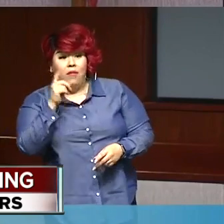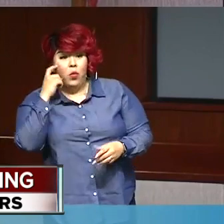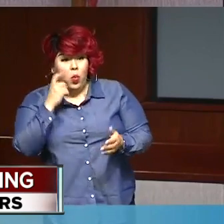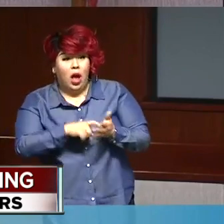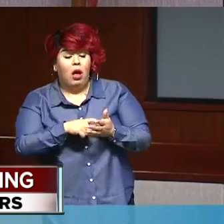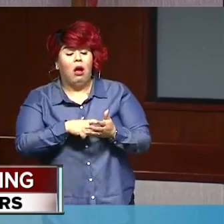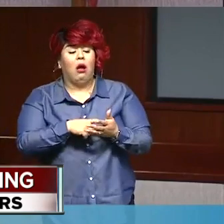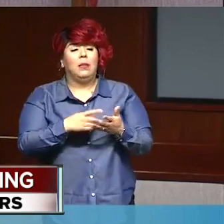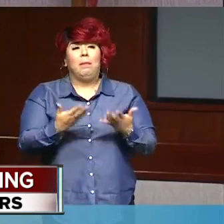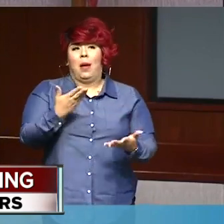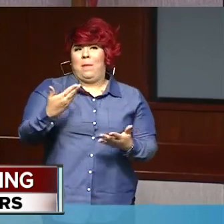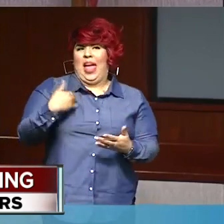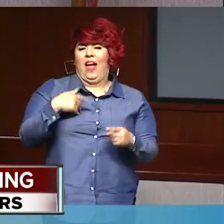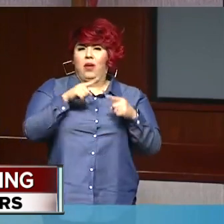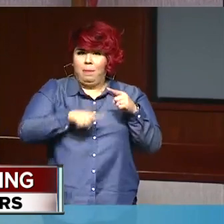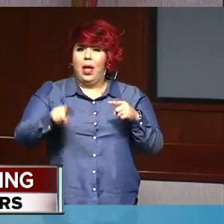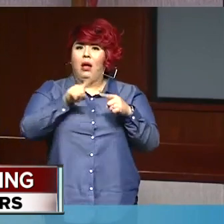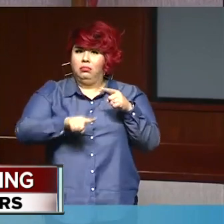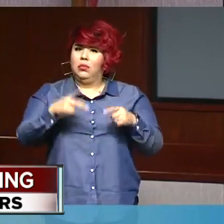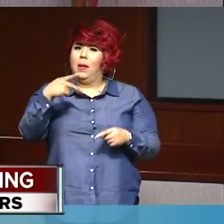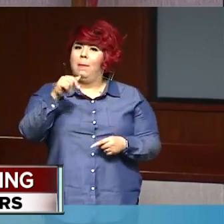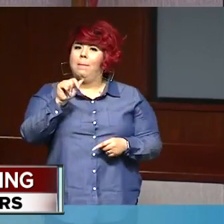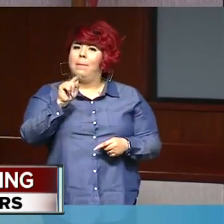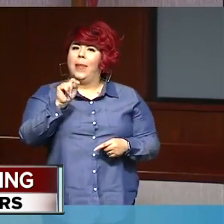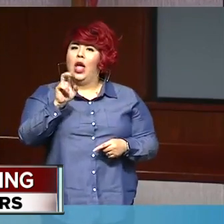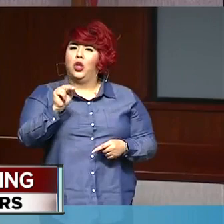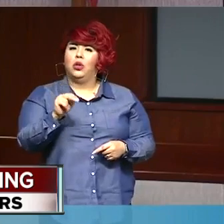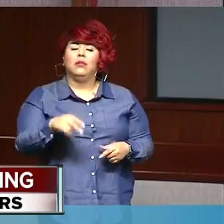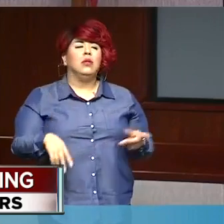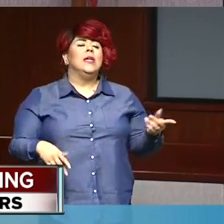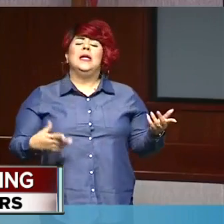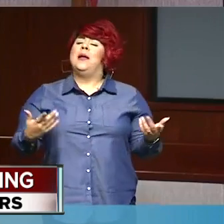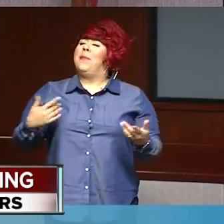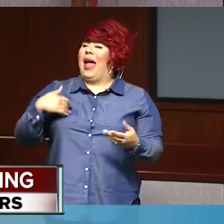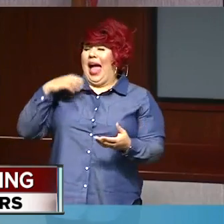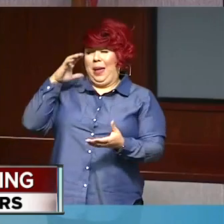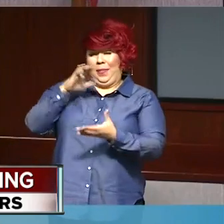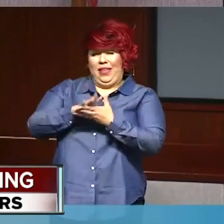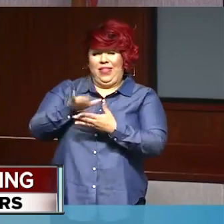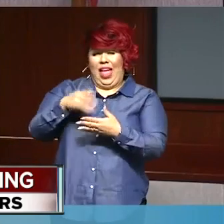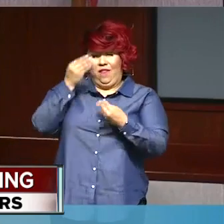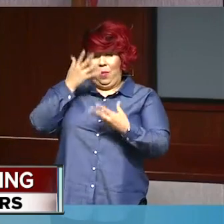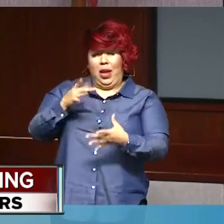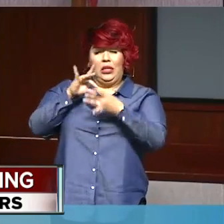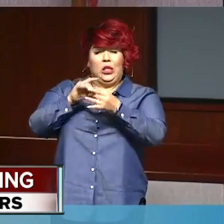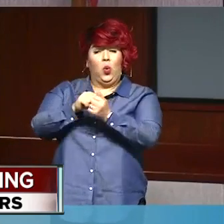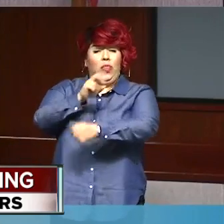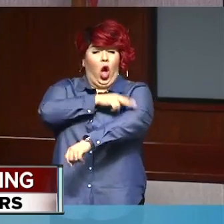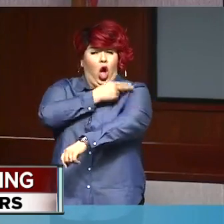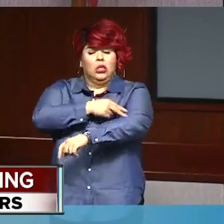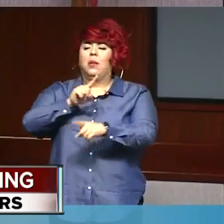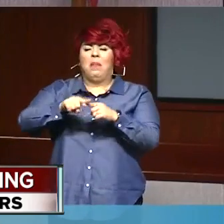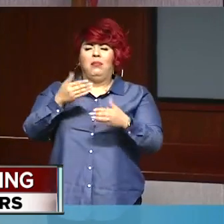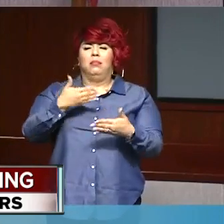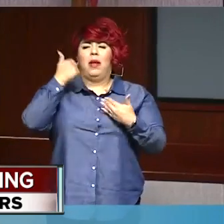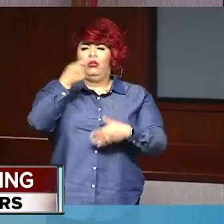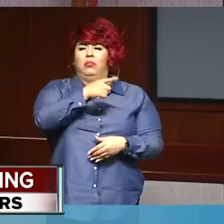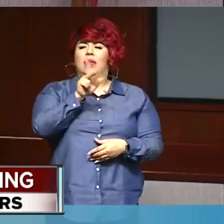So, Ralph, I believe that information would be traced by hospitals. We're going to have Kim Hernandez, our lead